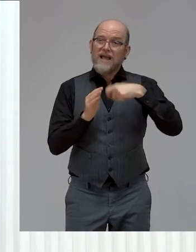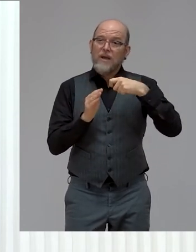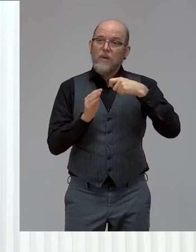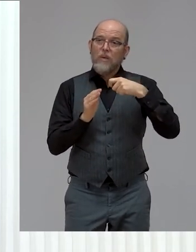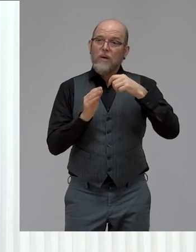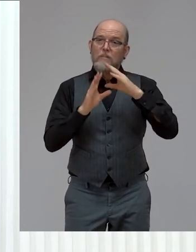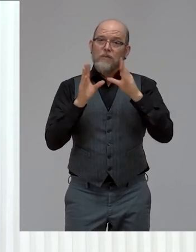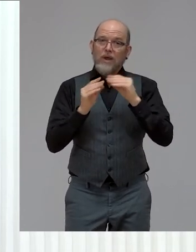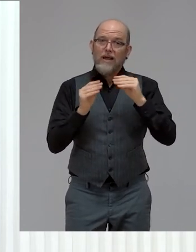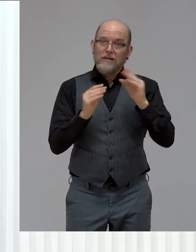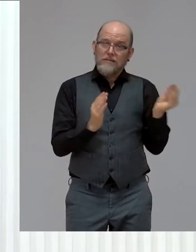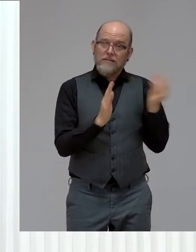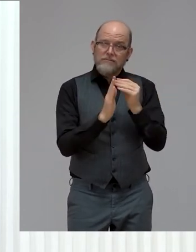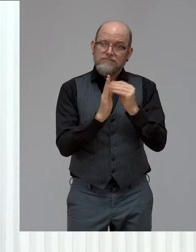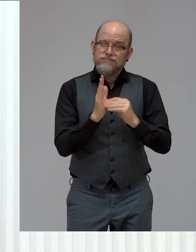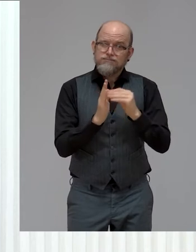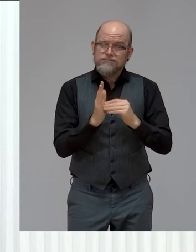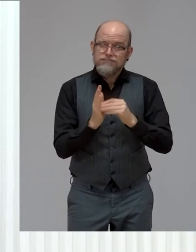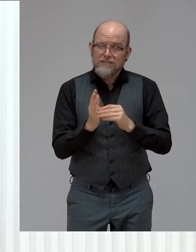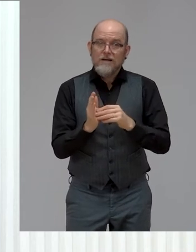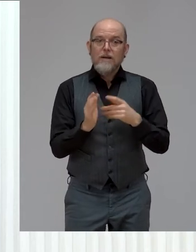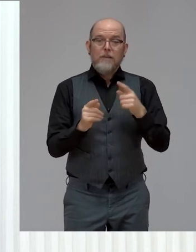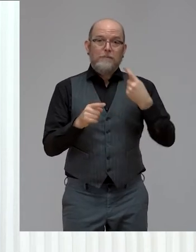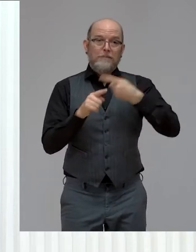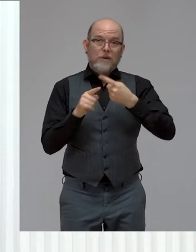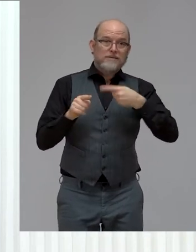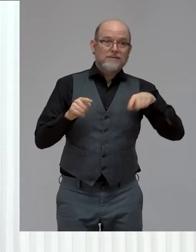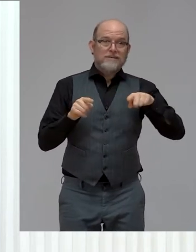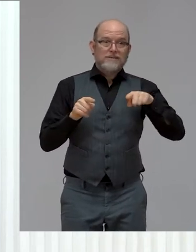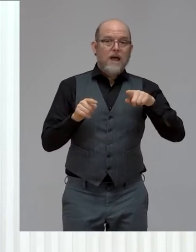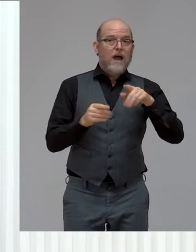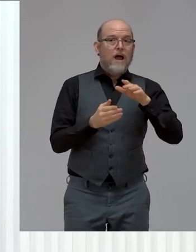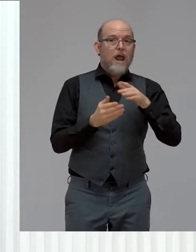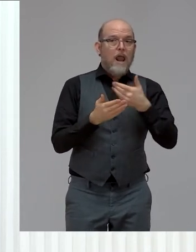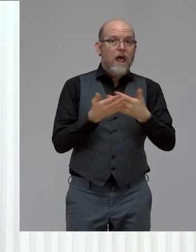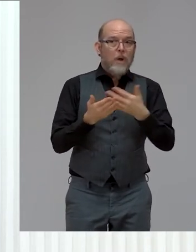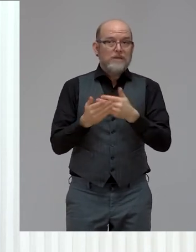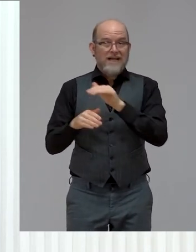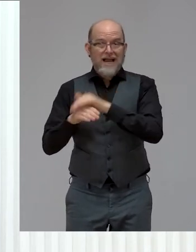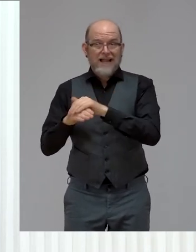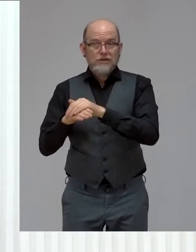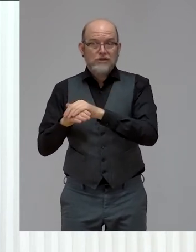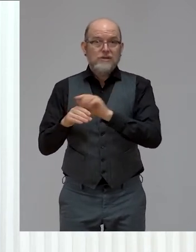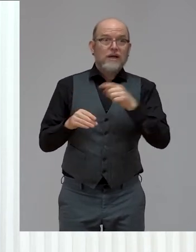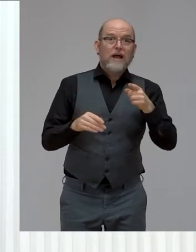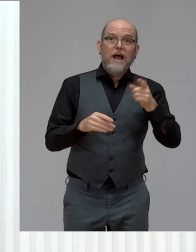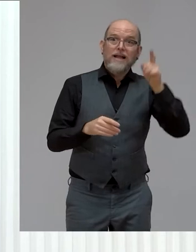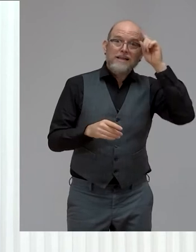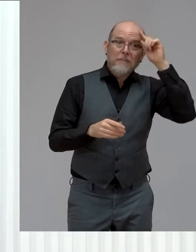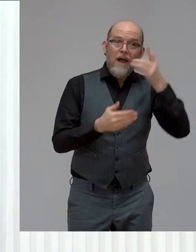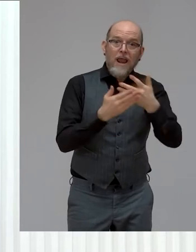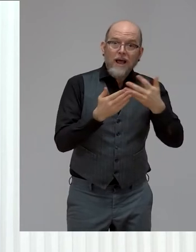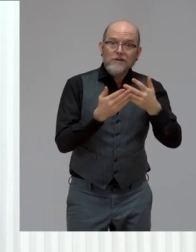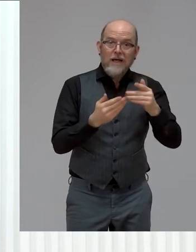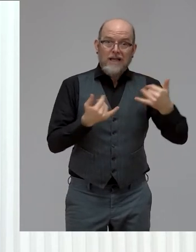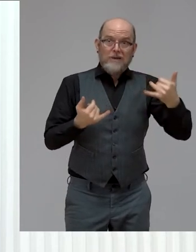produced a parallel edition in German language and a third edition in Spanish to be